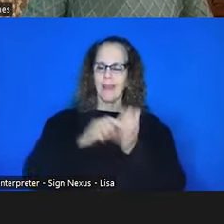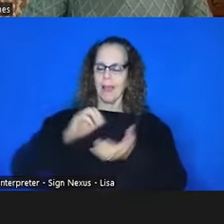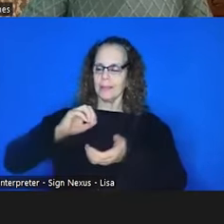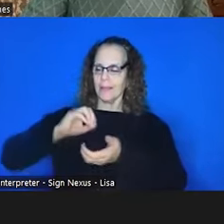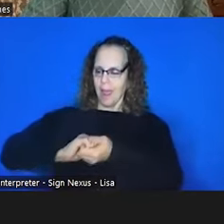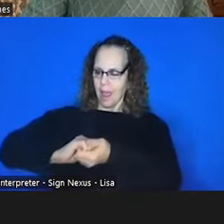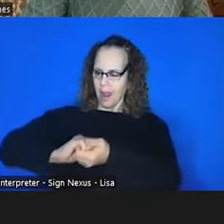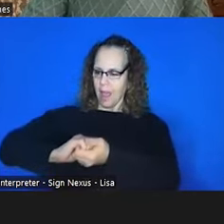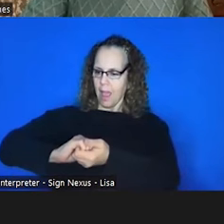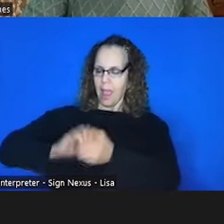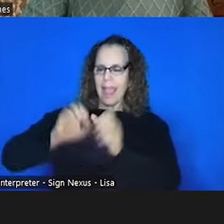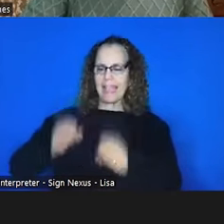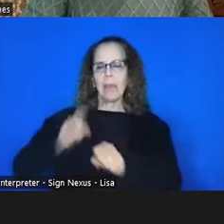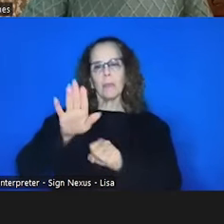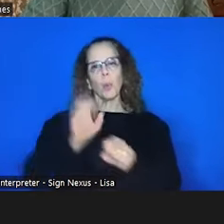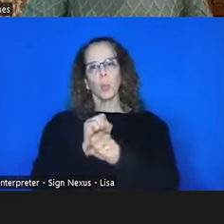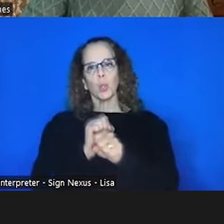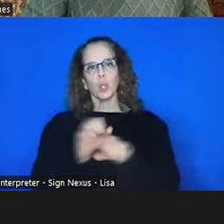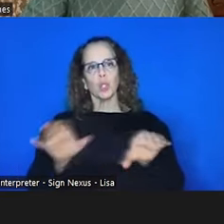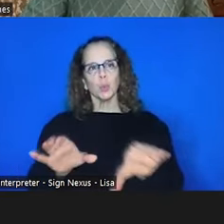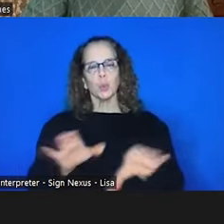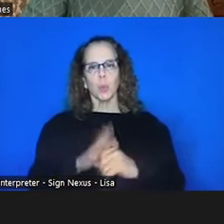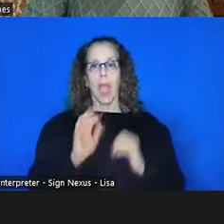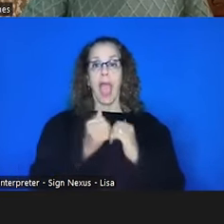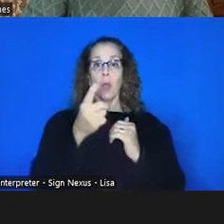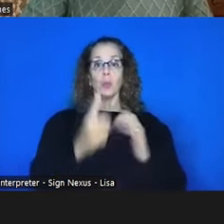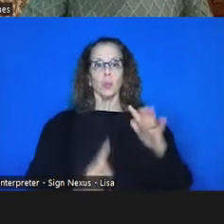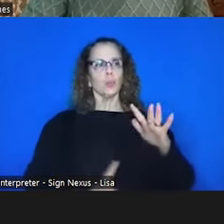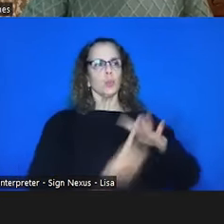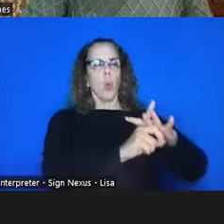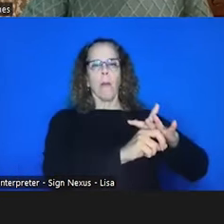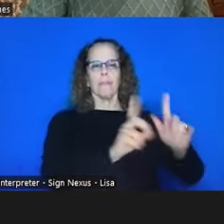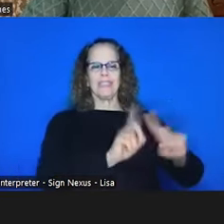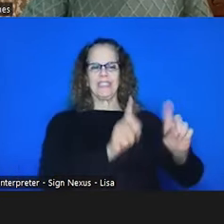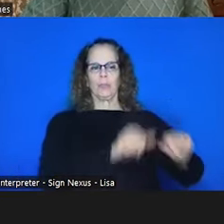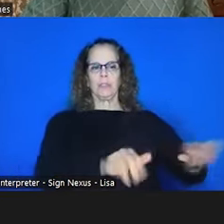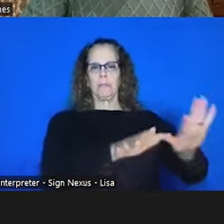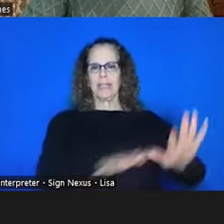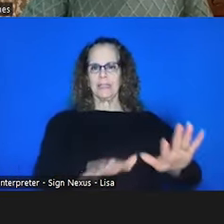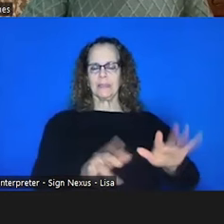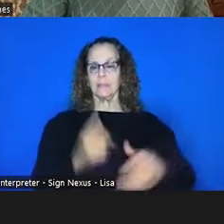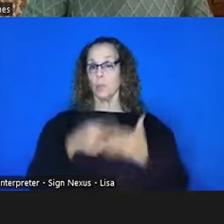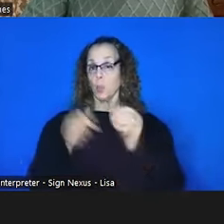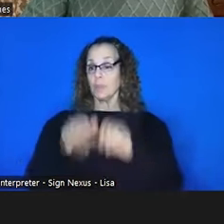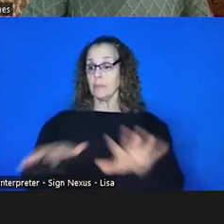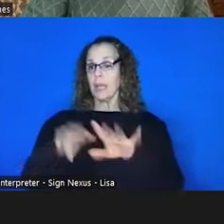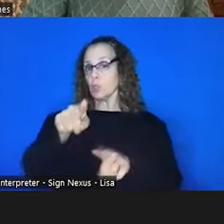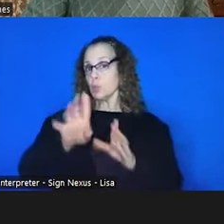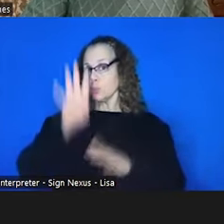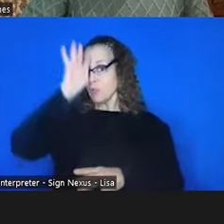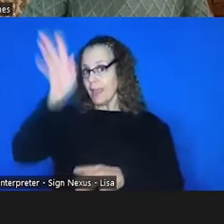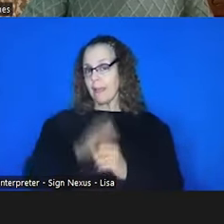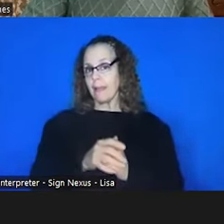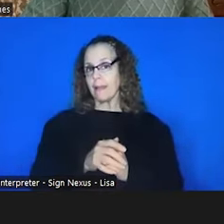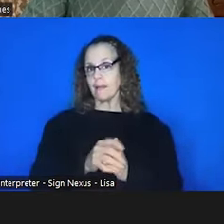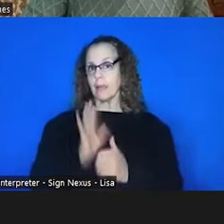the work that you do. You know, it can be how you show up in different spaces, the spaces that you create. You know, our team is creating, you